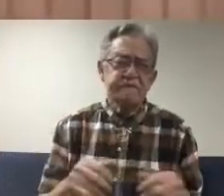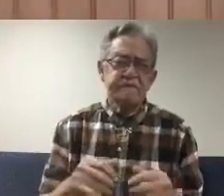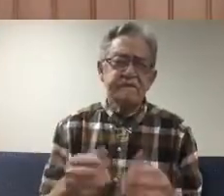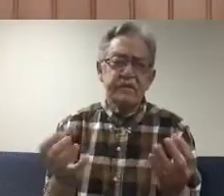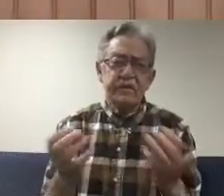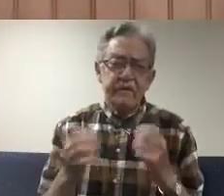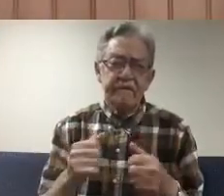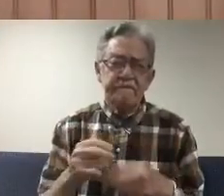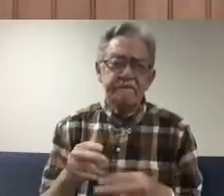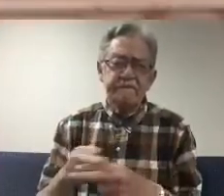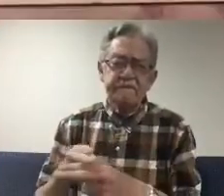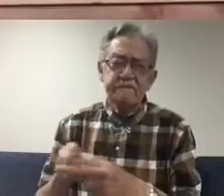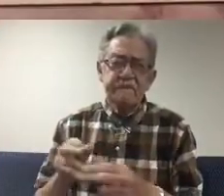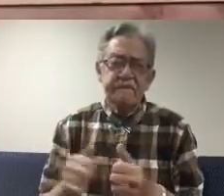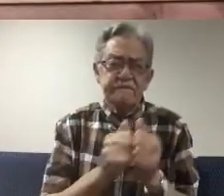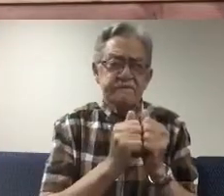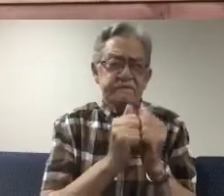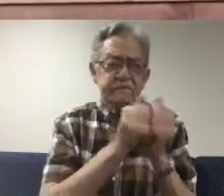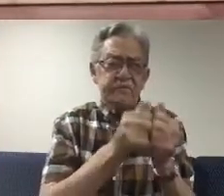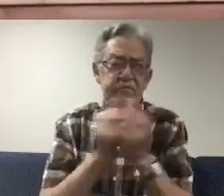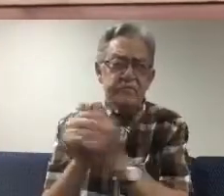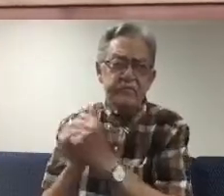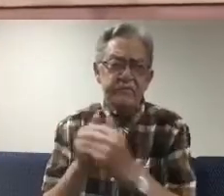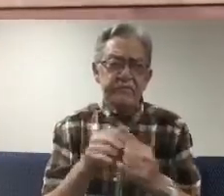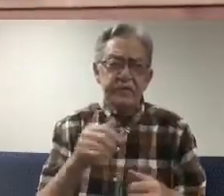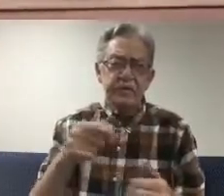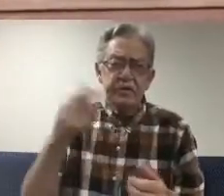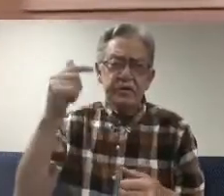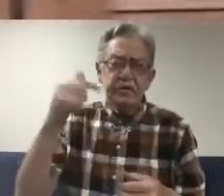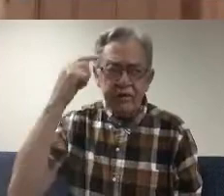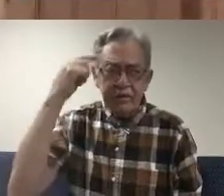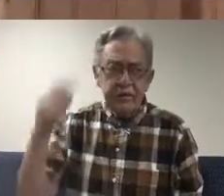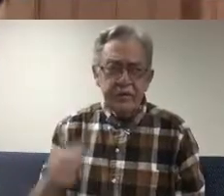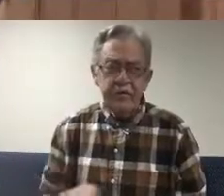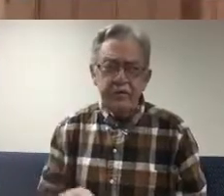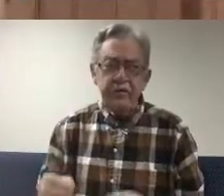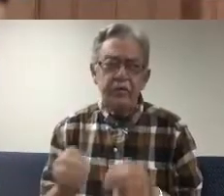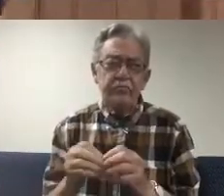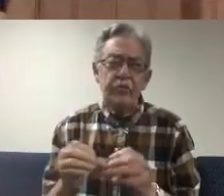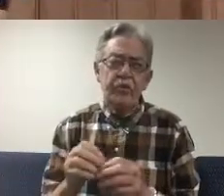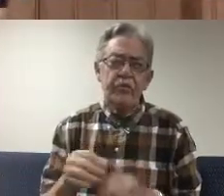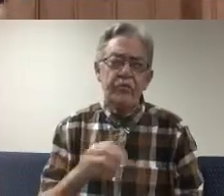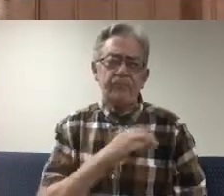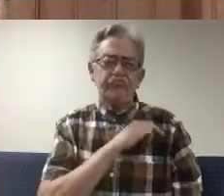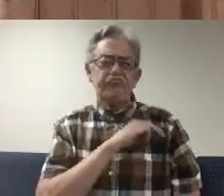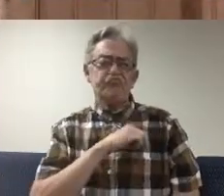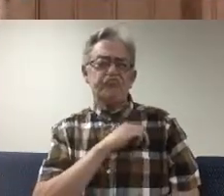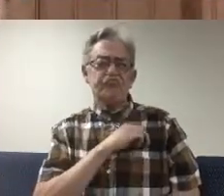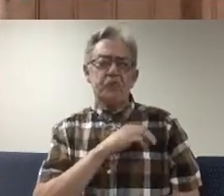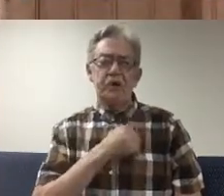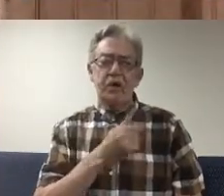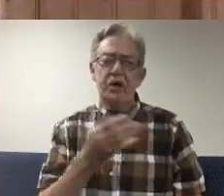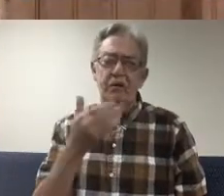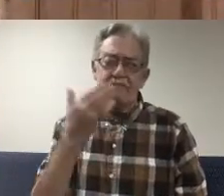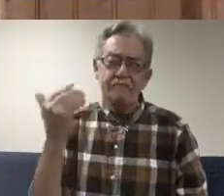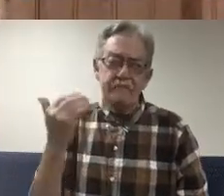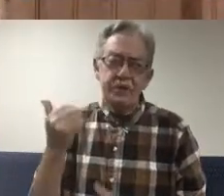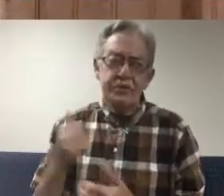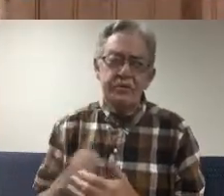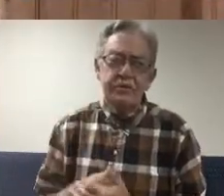actually had a separate genetic, separate gene to identify. Now, that's since been shown not